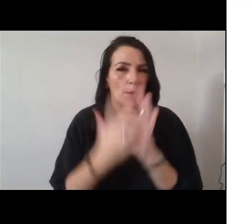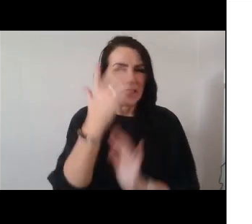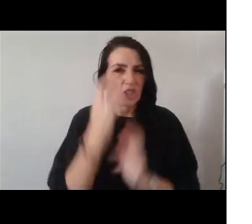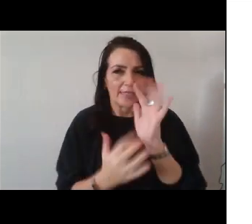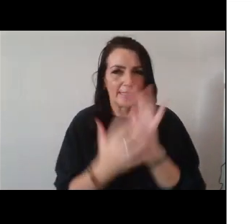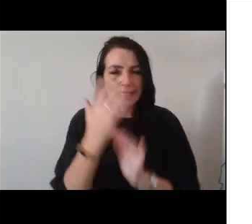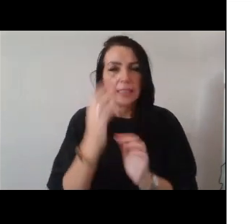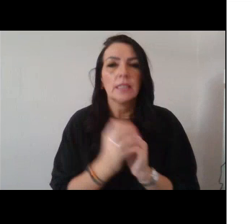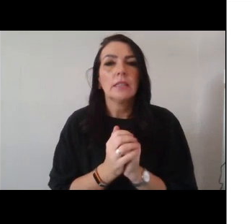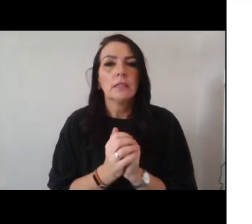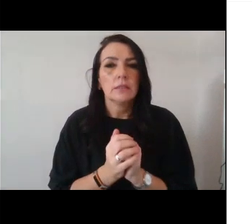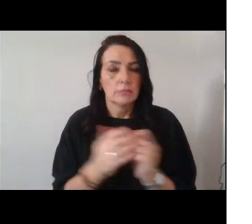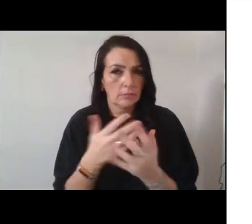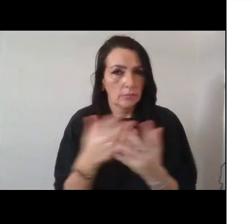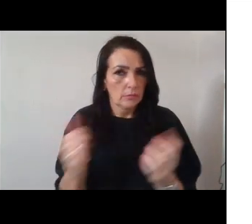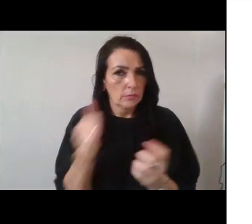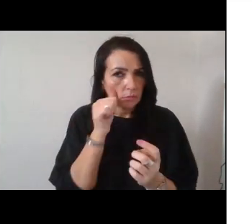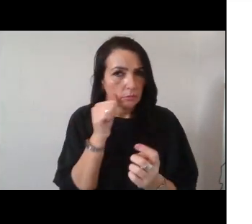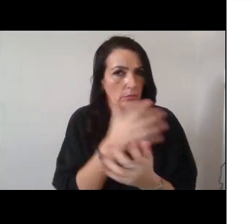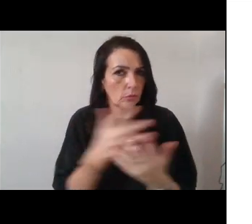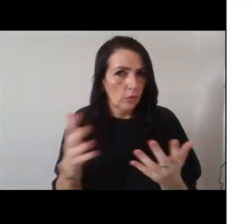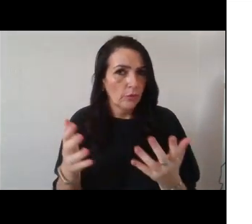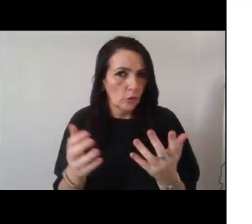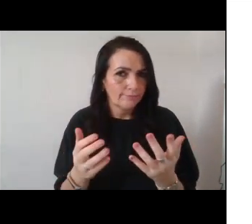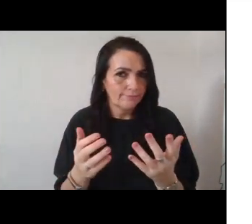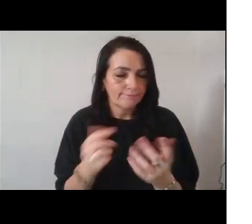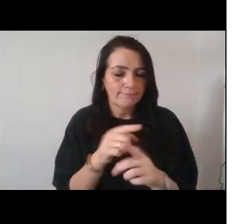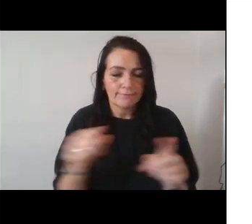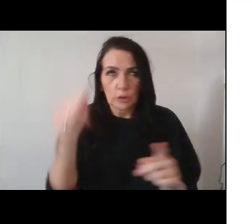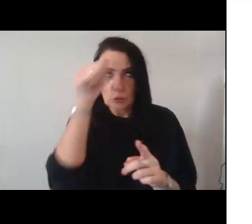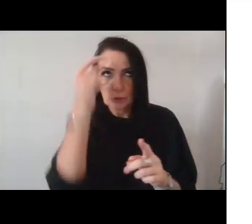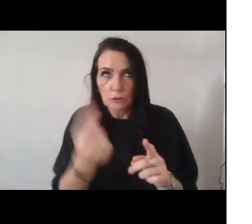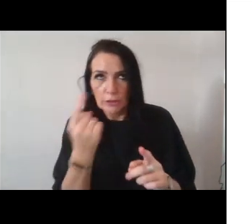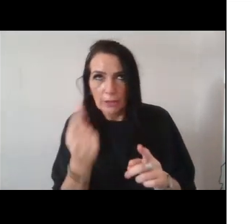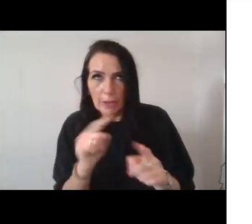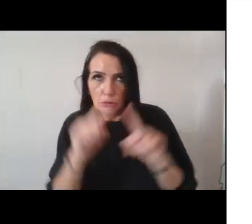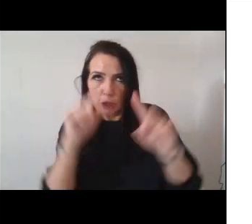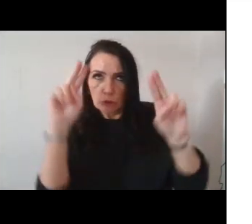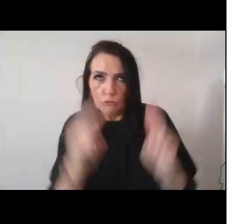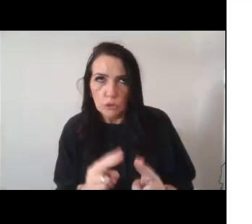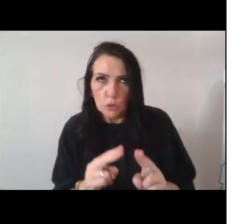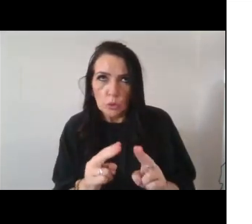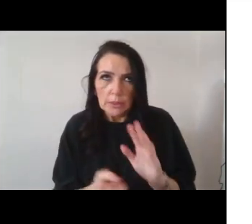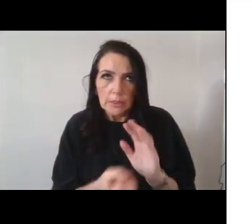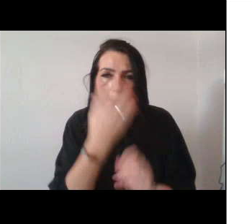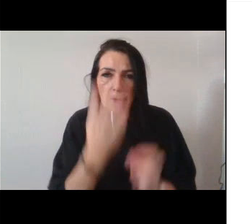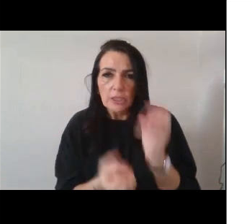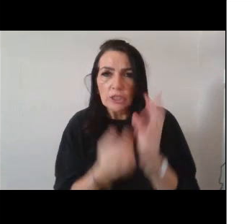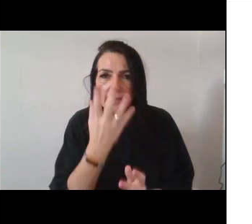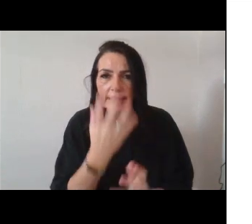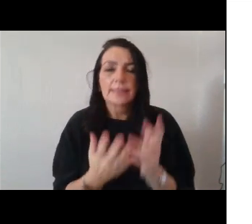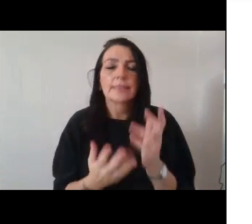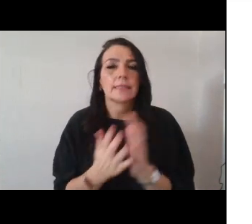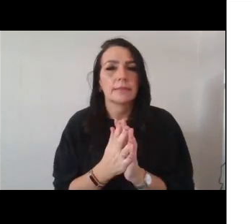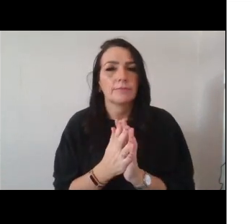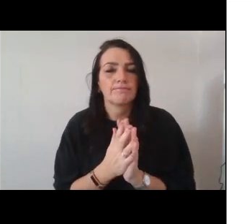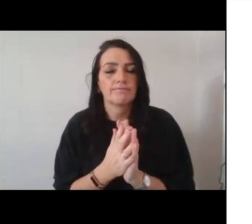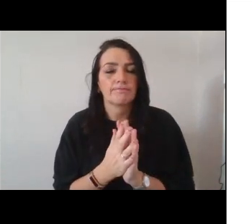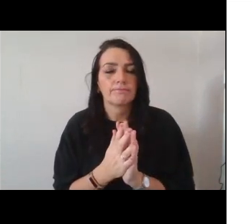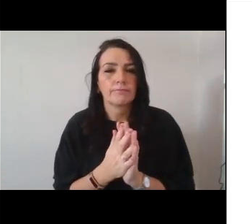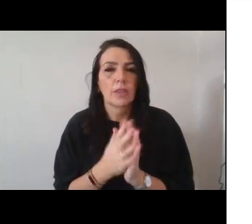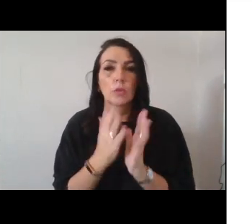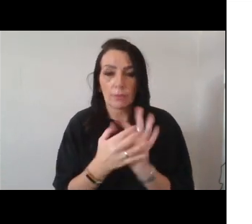probably very aware of their scope 3 emissions and are looking at ways of reducing those scope 3 emissions by engaging with suppliers. It's important that those